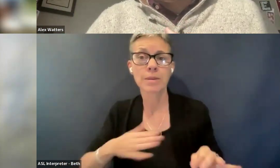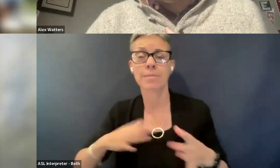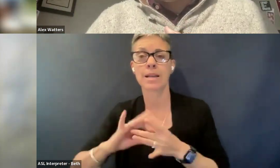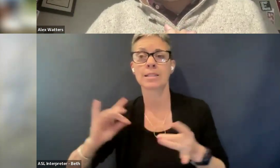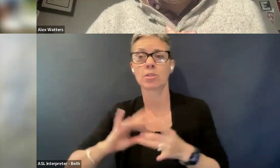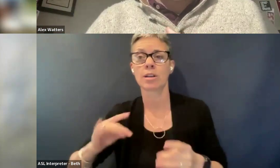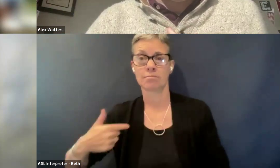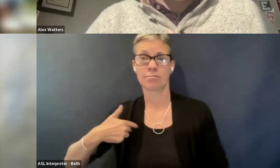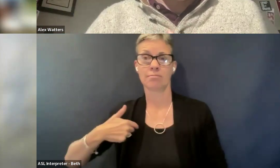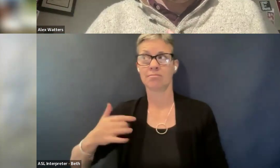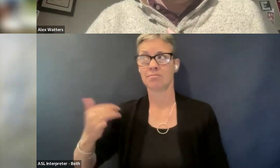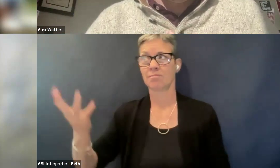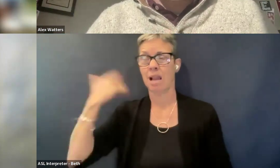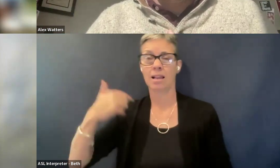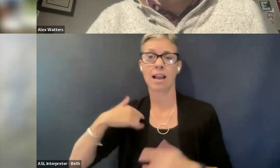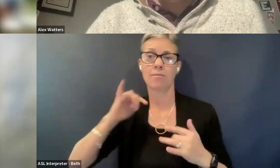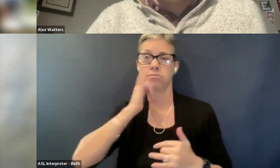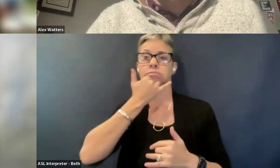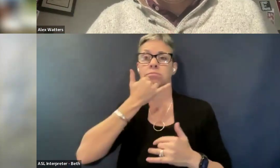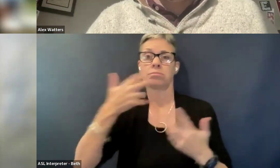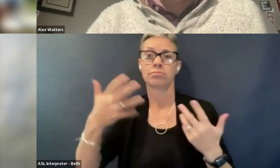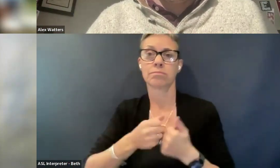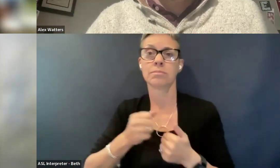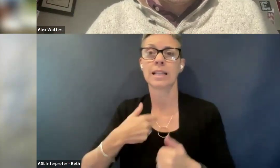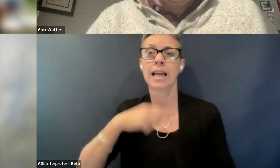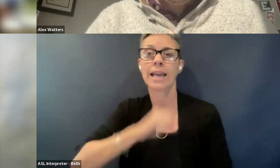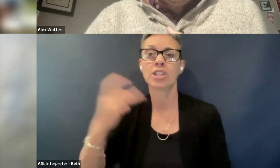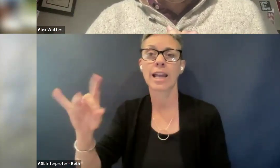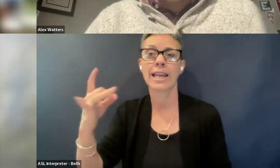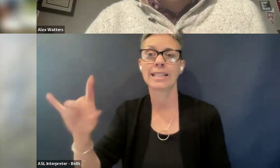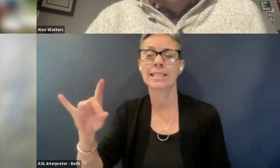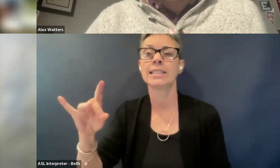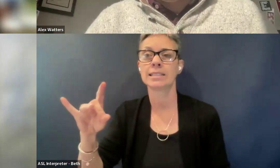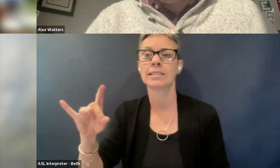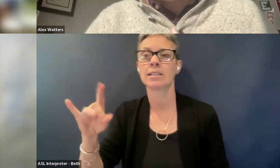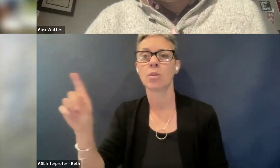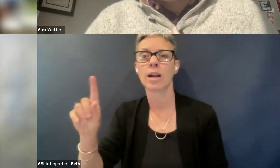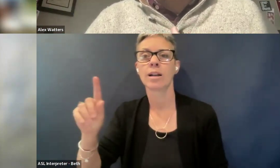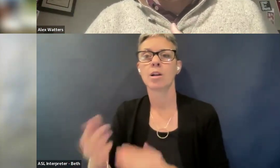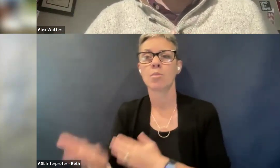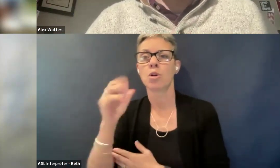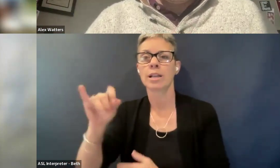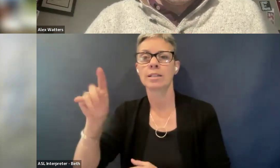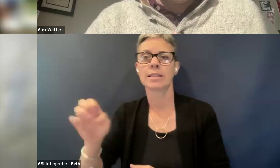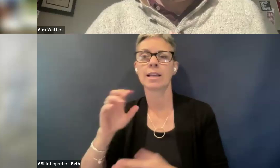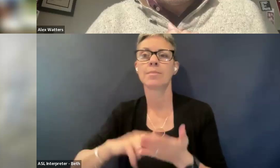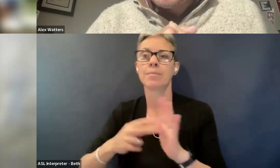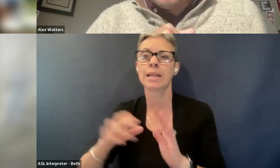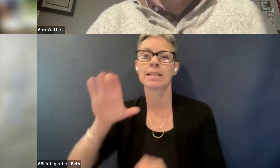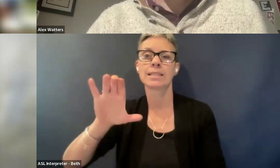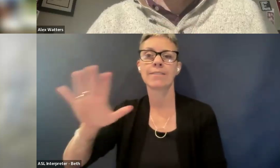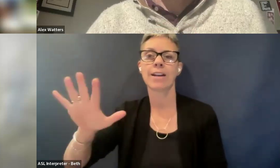an accident when I was 18 years old, 2 weeks into my freshman year at Morningside, that left me a C5, C6